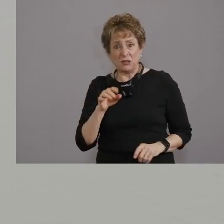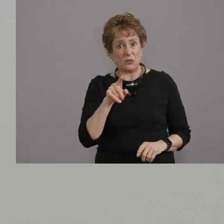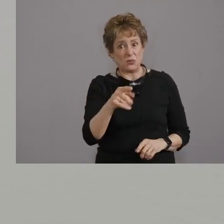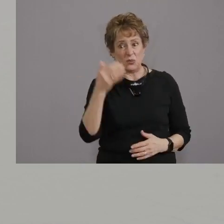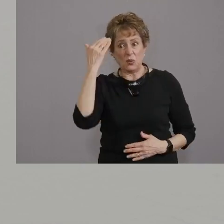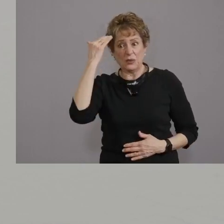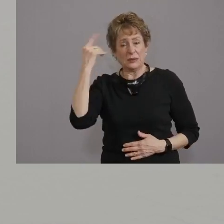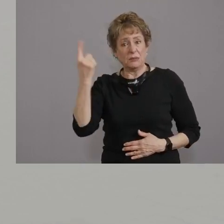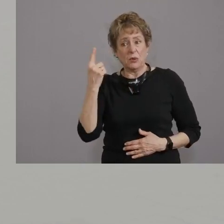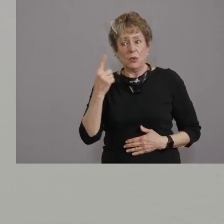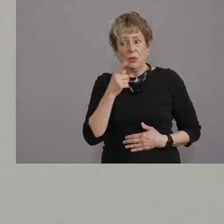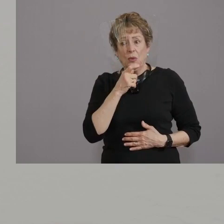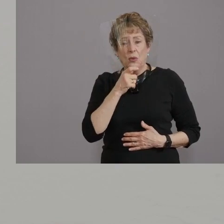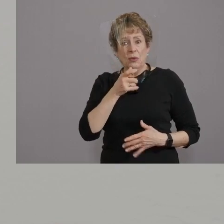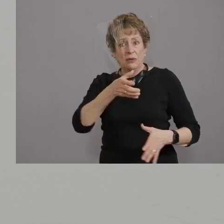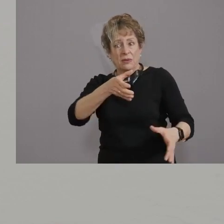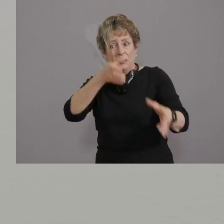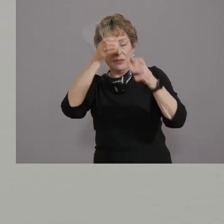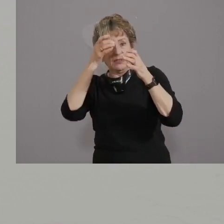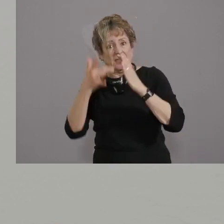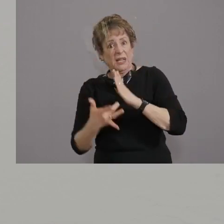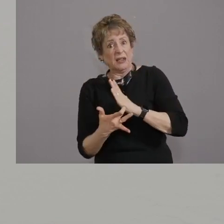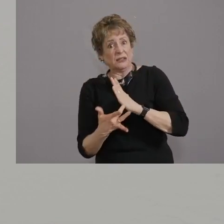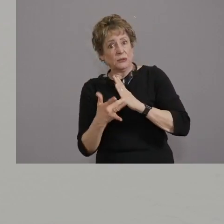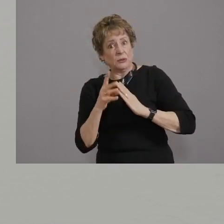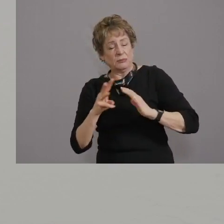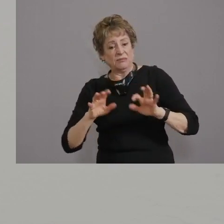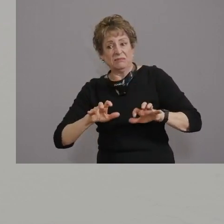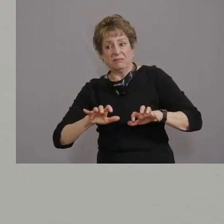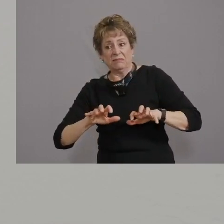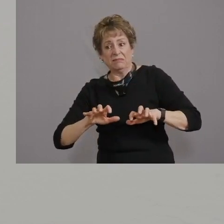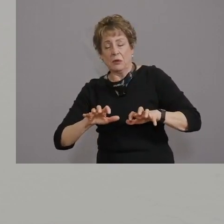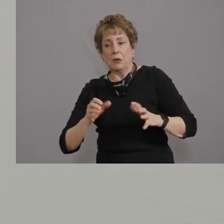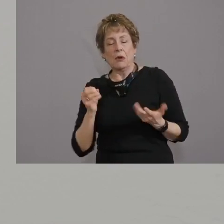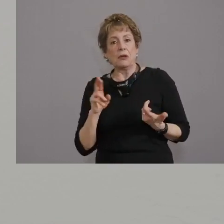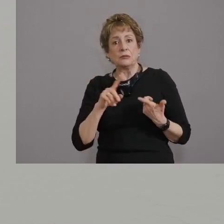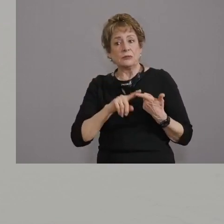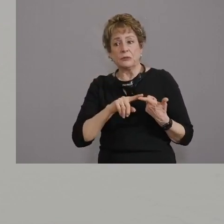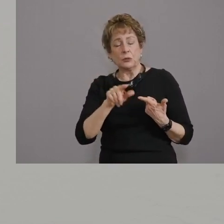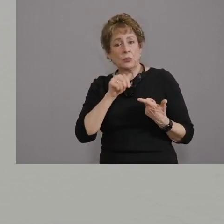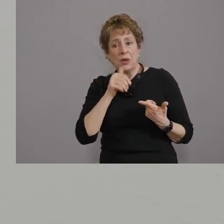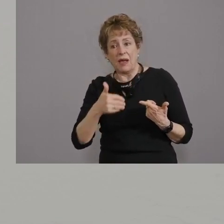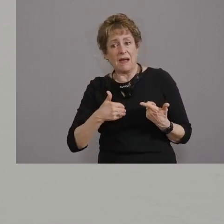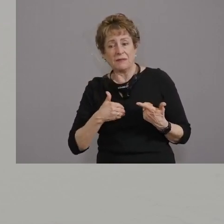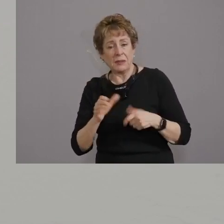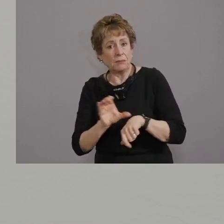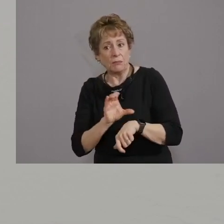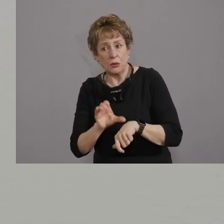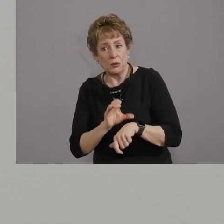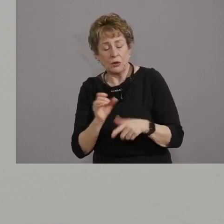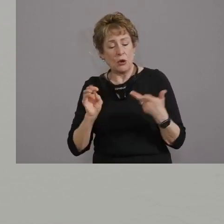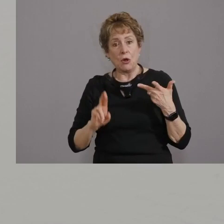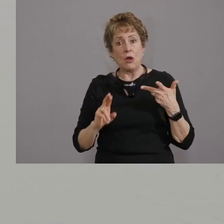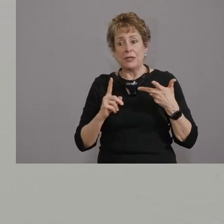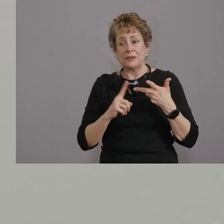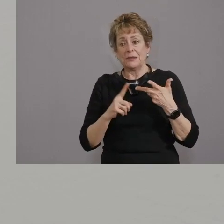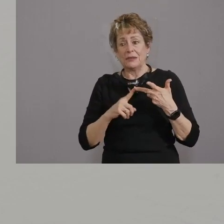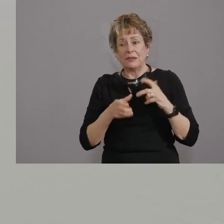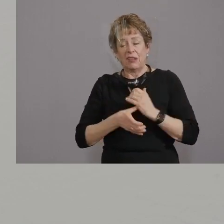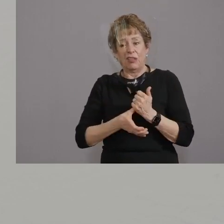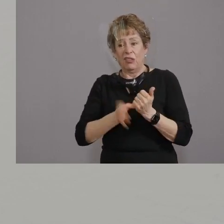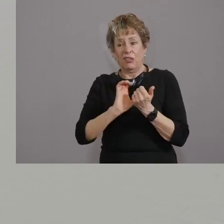and you don't have internet access, or you don't have, or you're just uncomfortable using that for